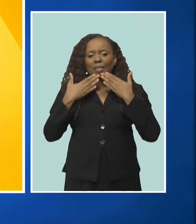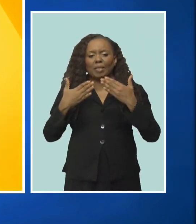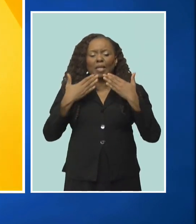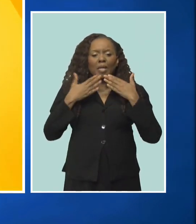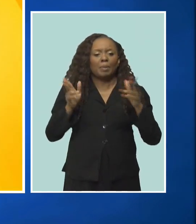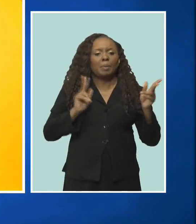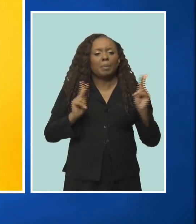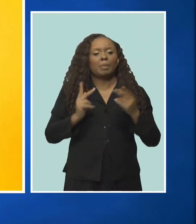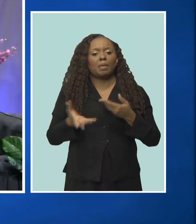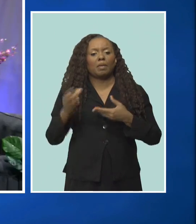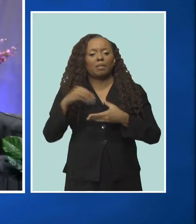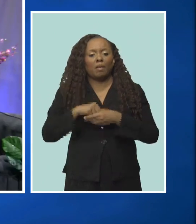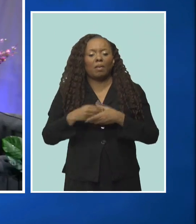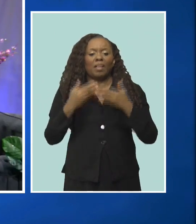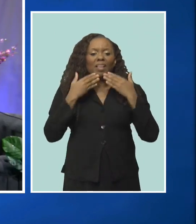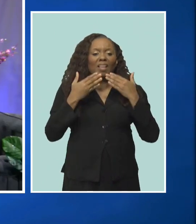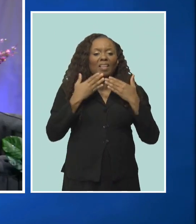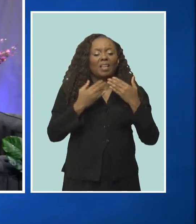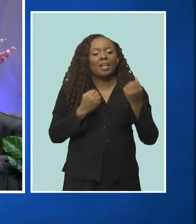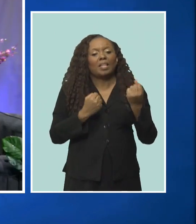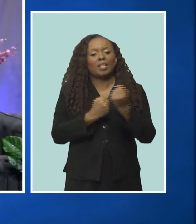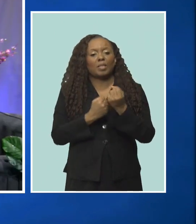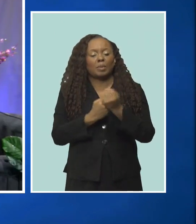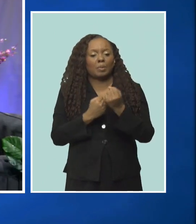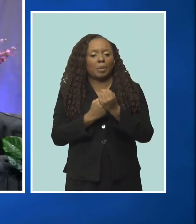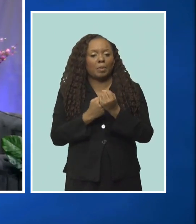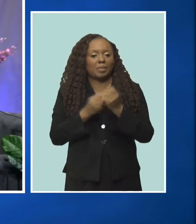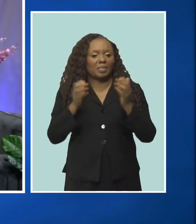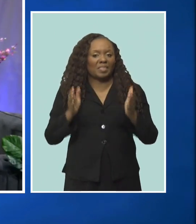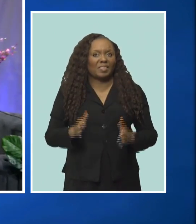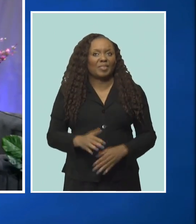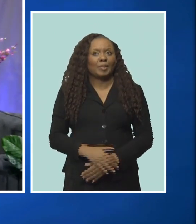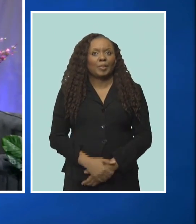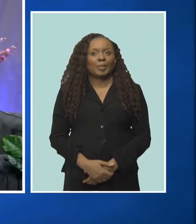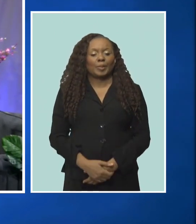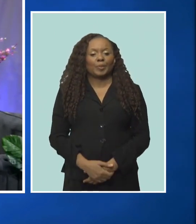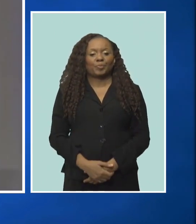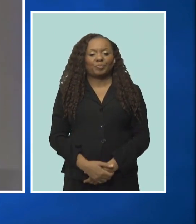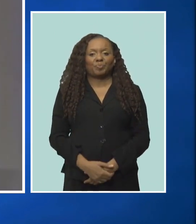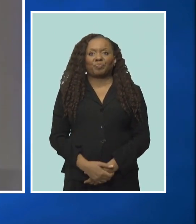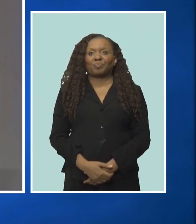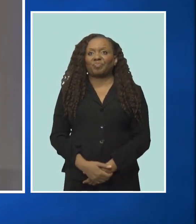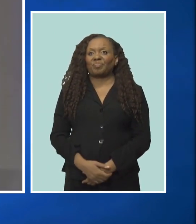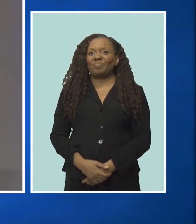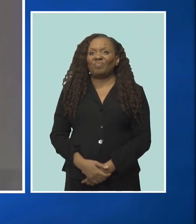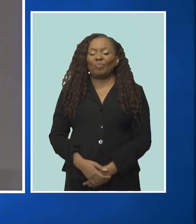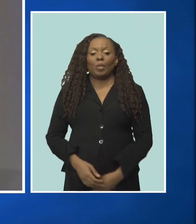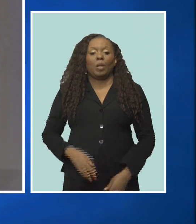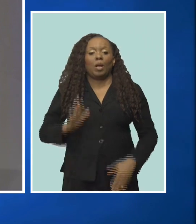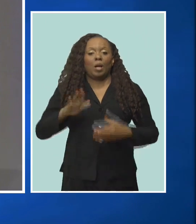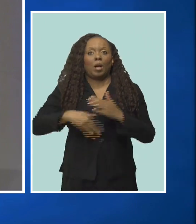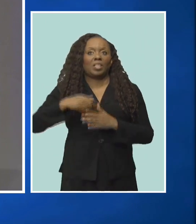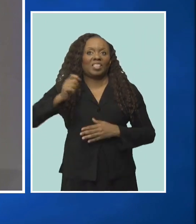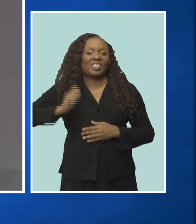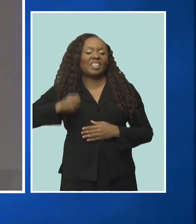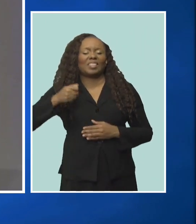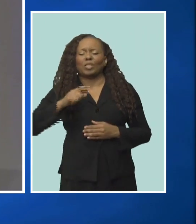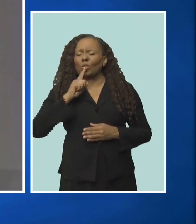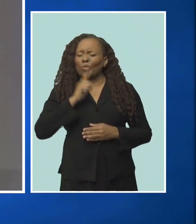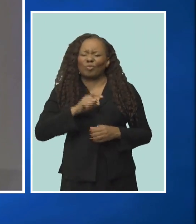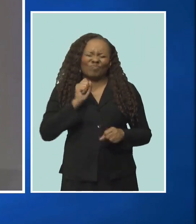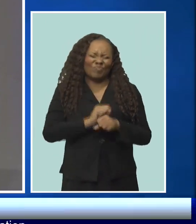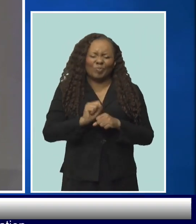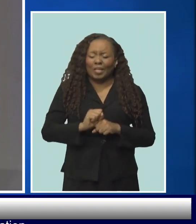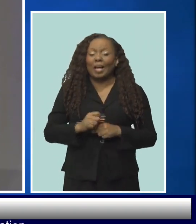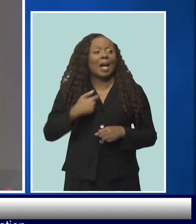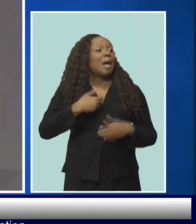all participants and sponsors of the vacation promotion. The judges had their task. I'm glad you all had your task. Not me.